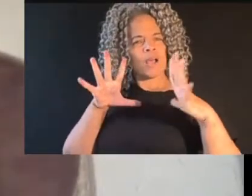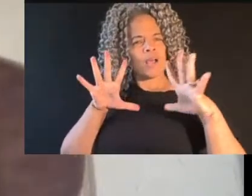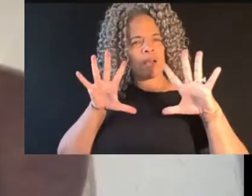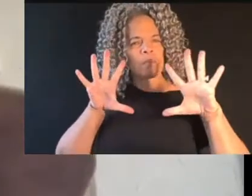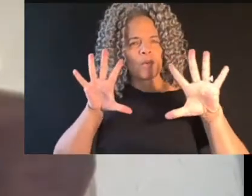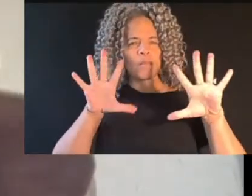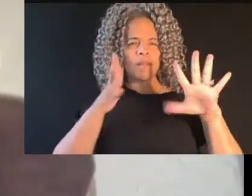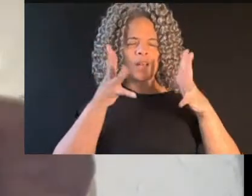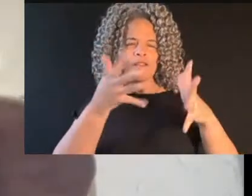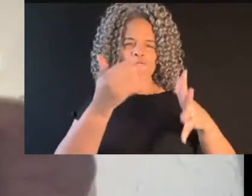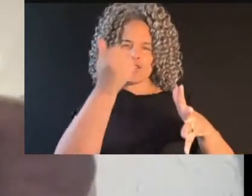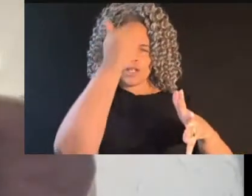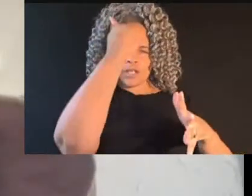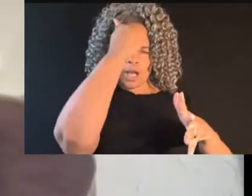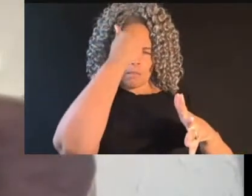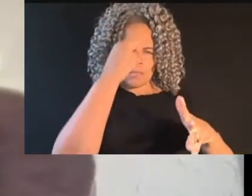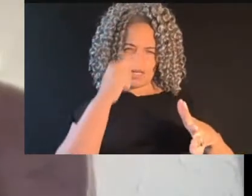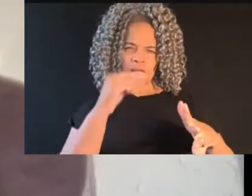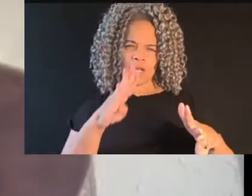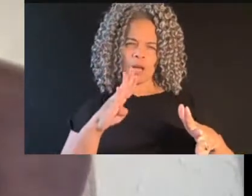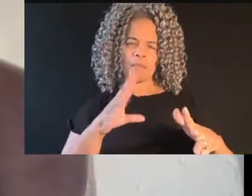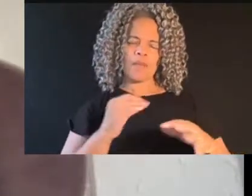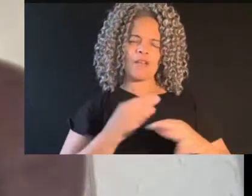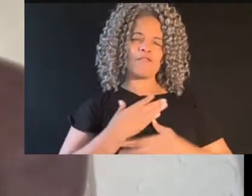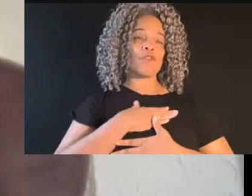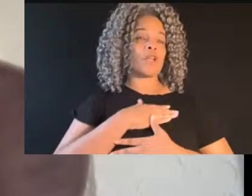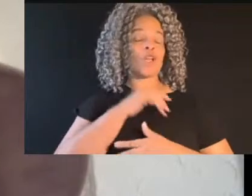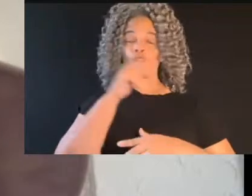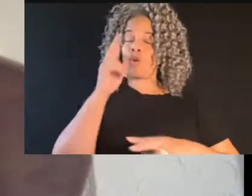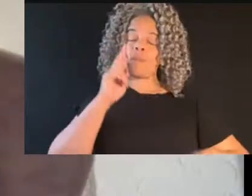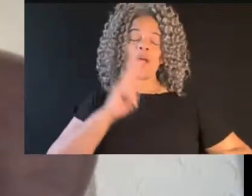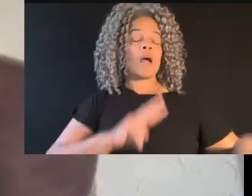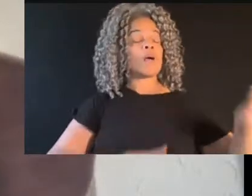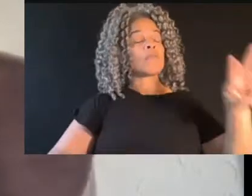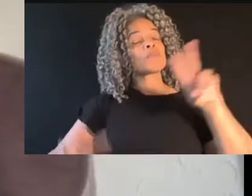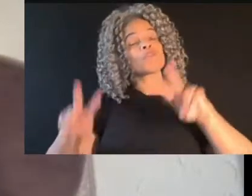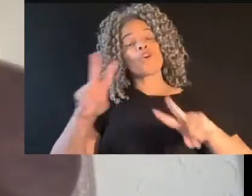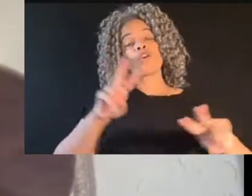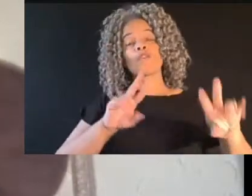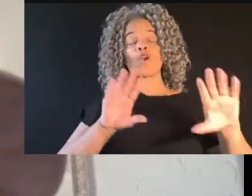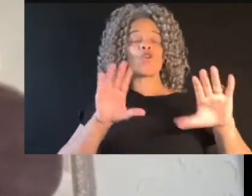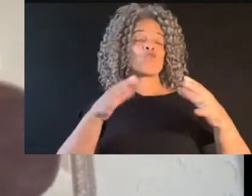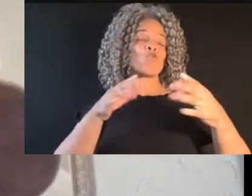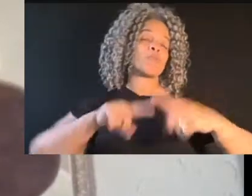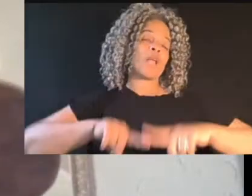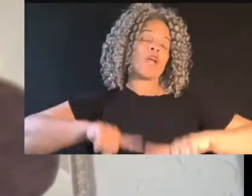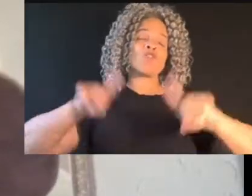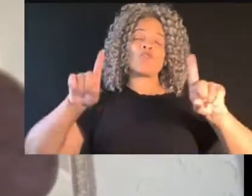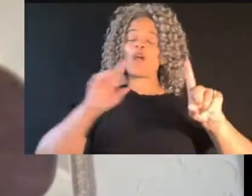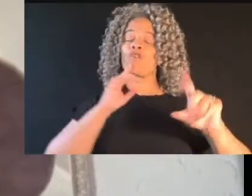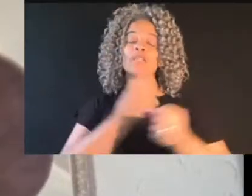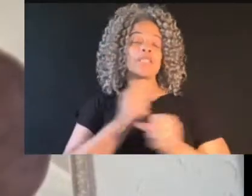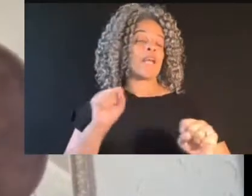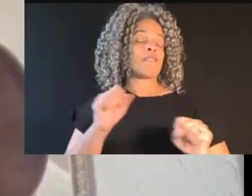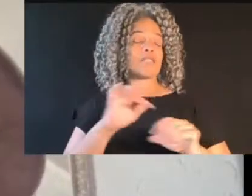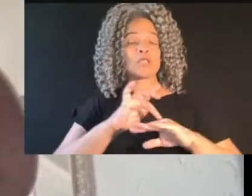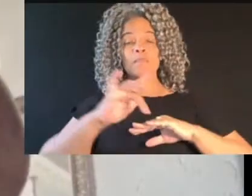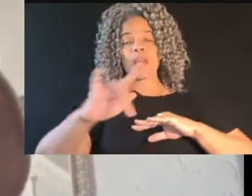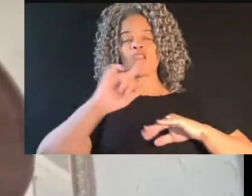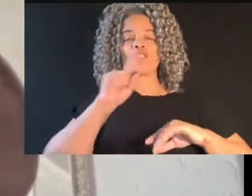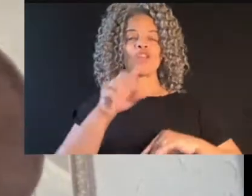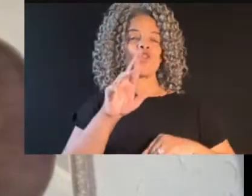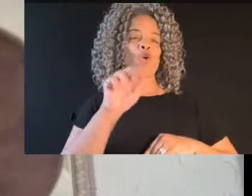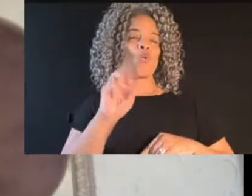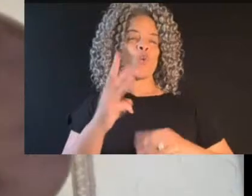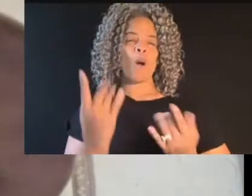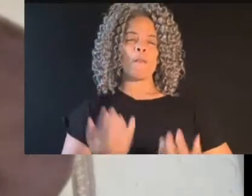numb, and frayed. Won't be no observing, group diatribe, or safe space, just the raw burning